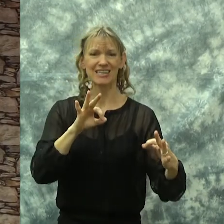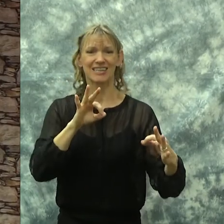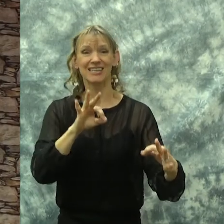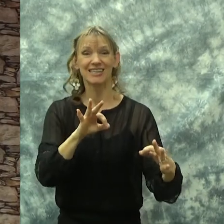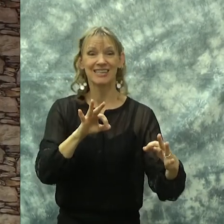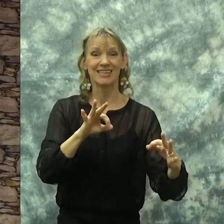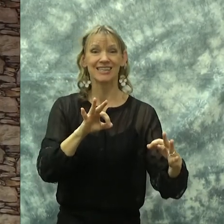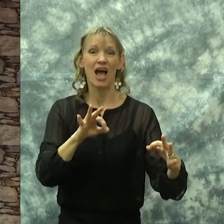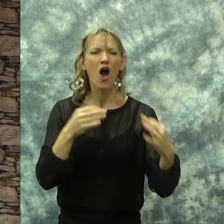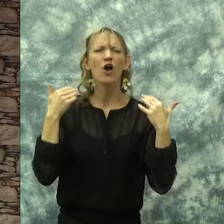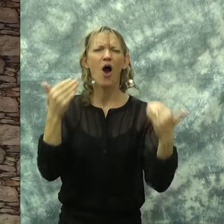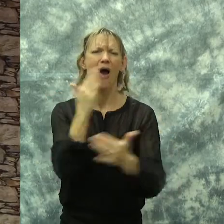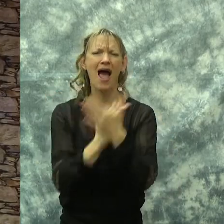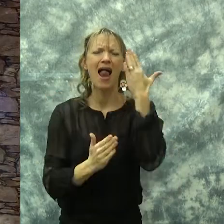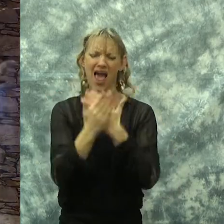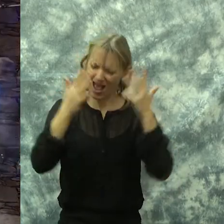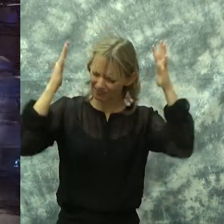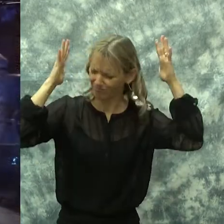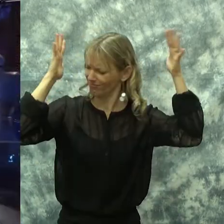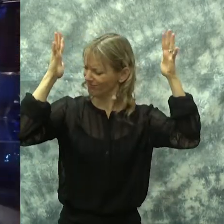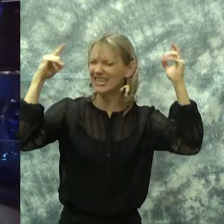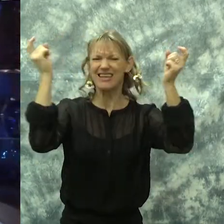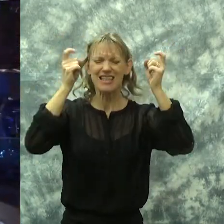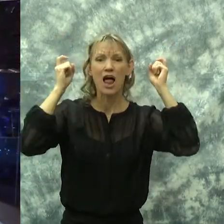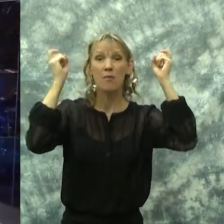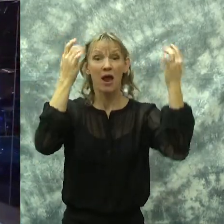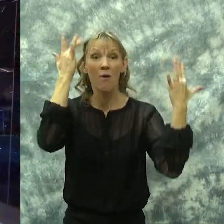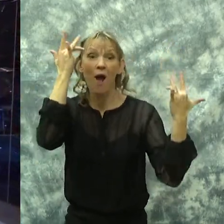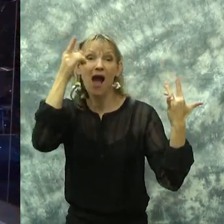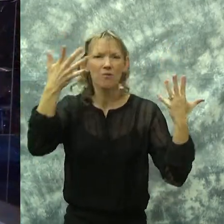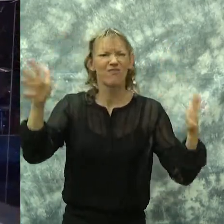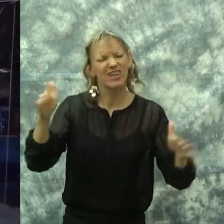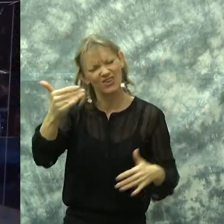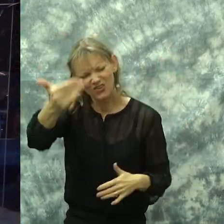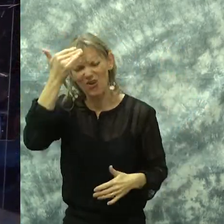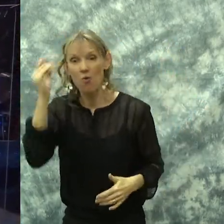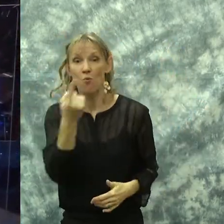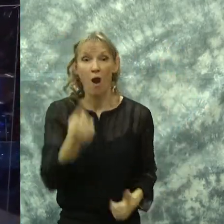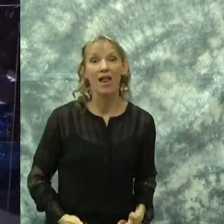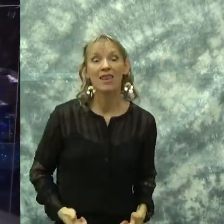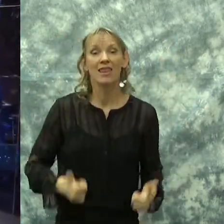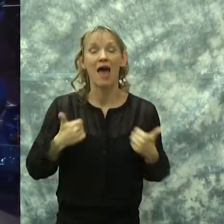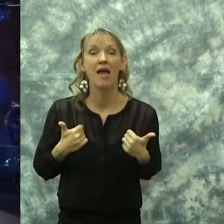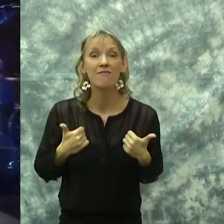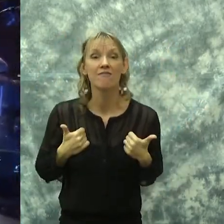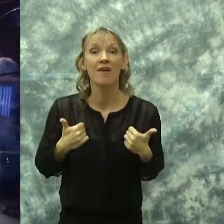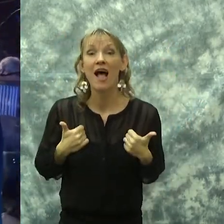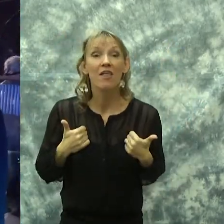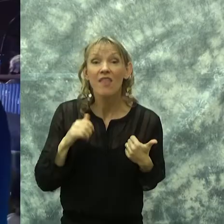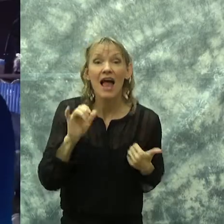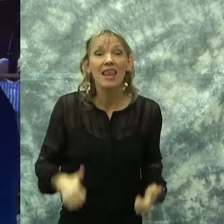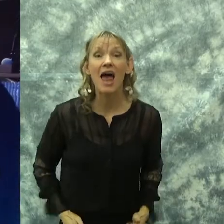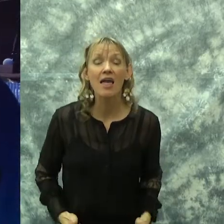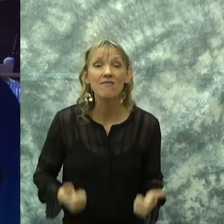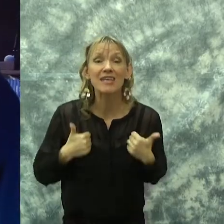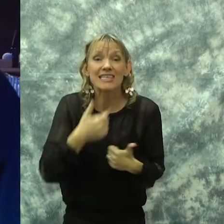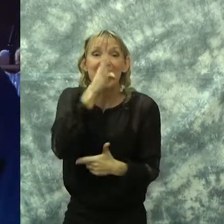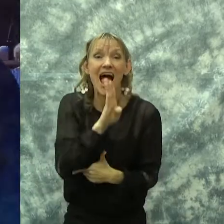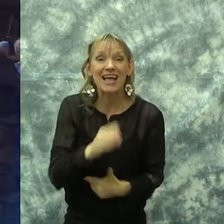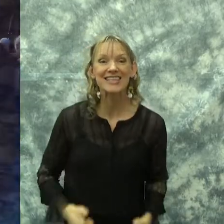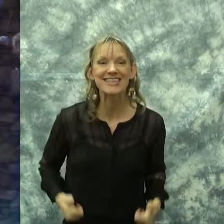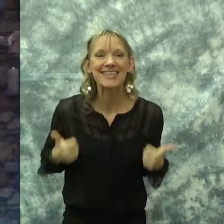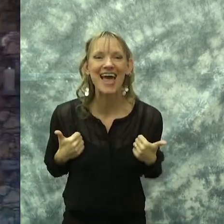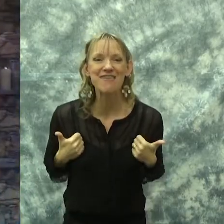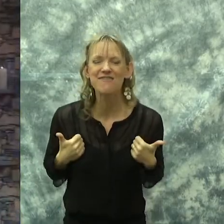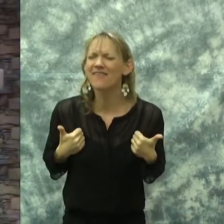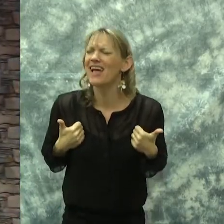perfection. So raise your hands and celebrate, because we know There's only one life. That life